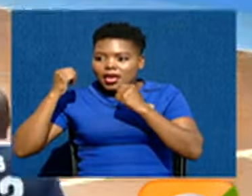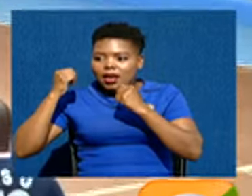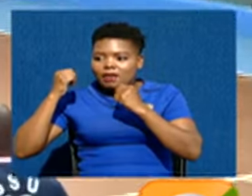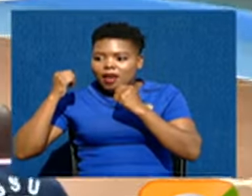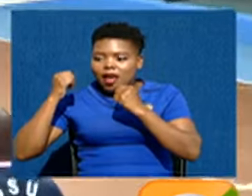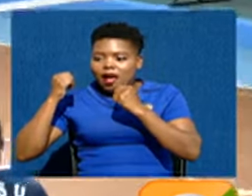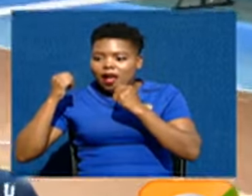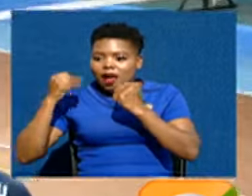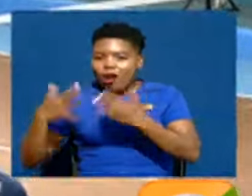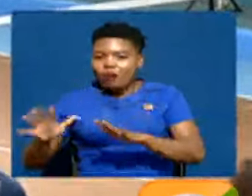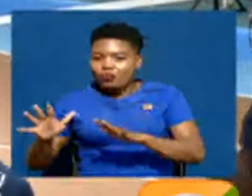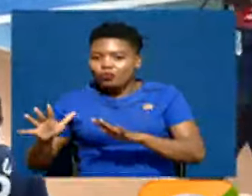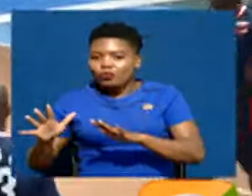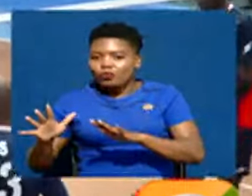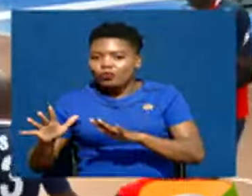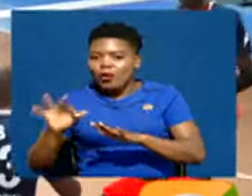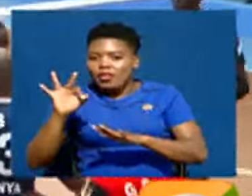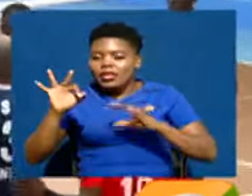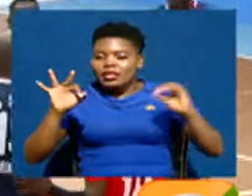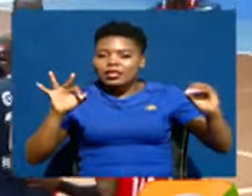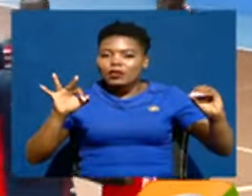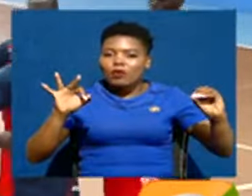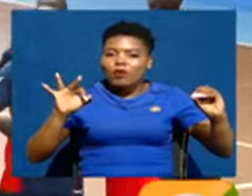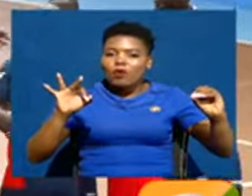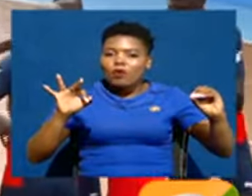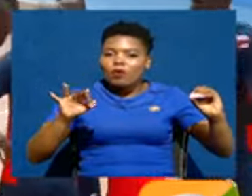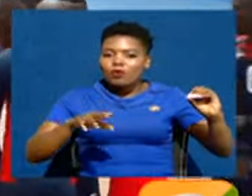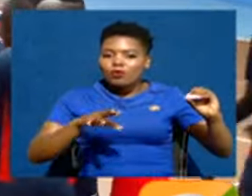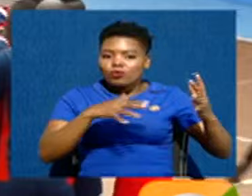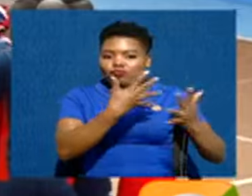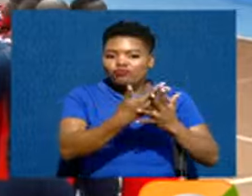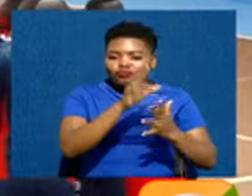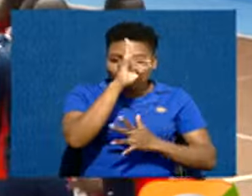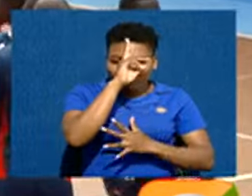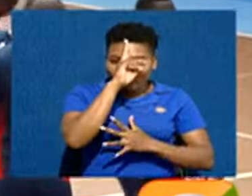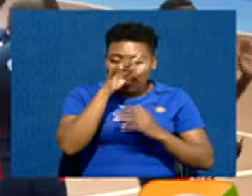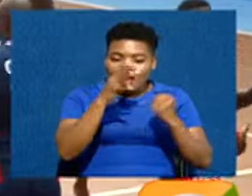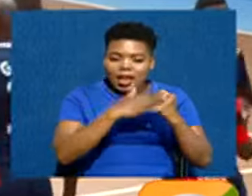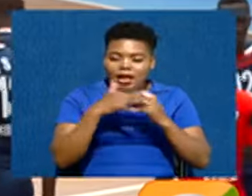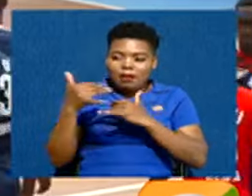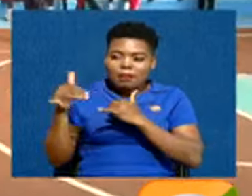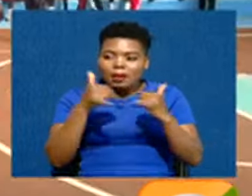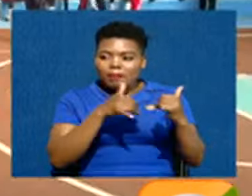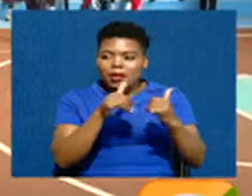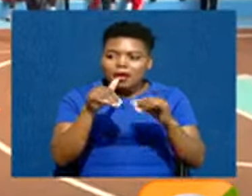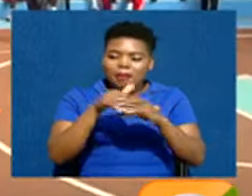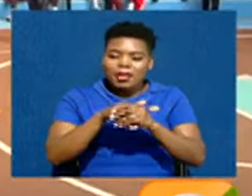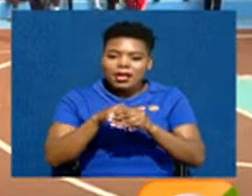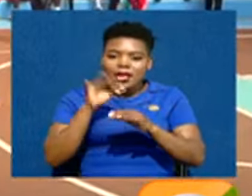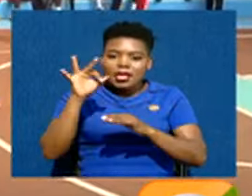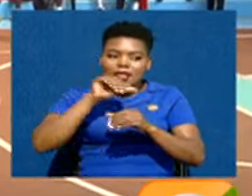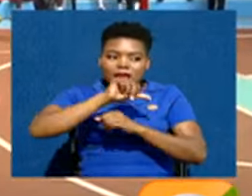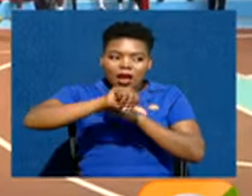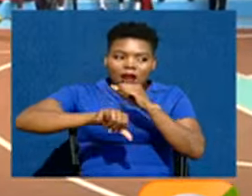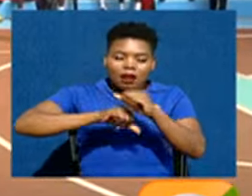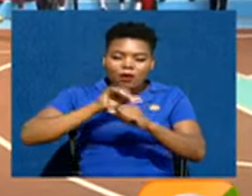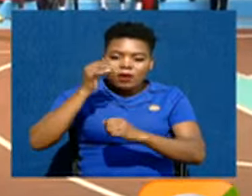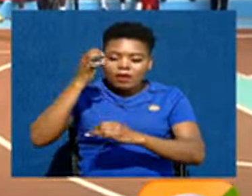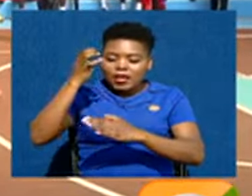their second match by the same 3-0 margin to Kenya Prisons. Nine matches were played across three venues. At the end of the